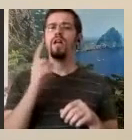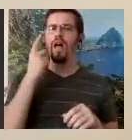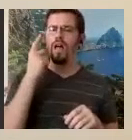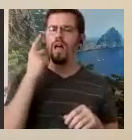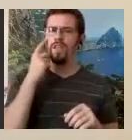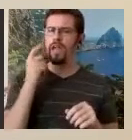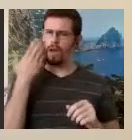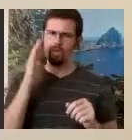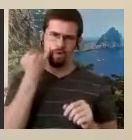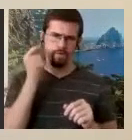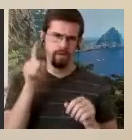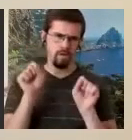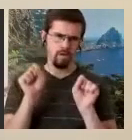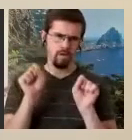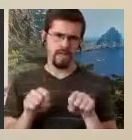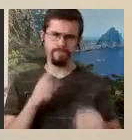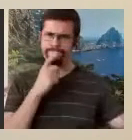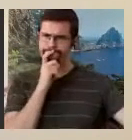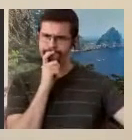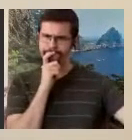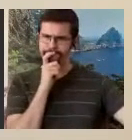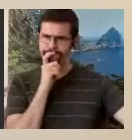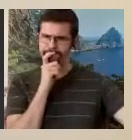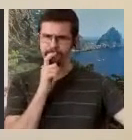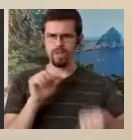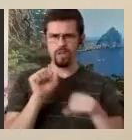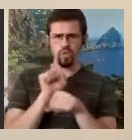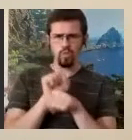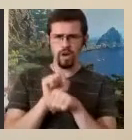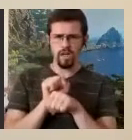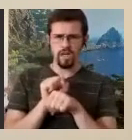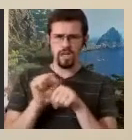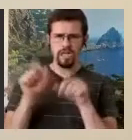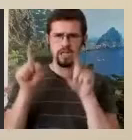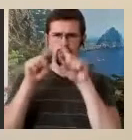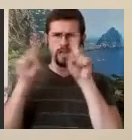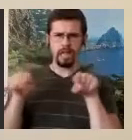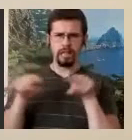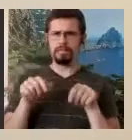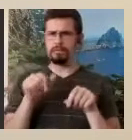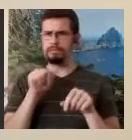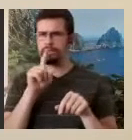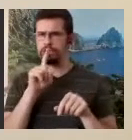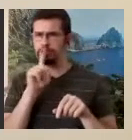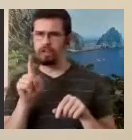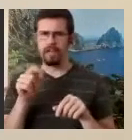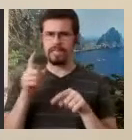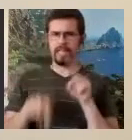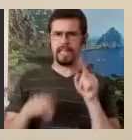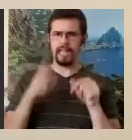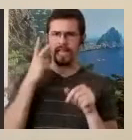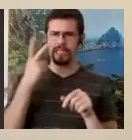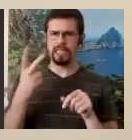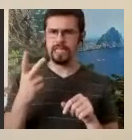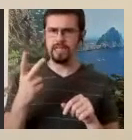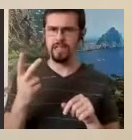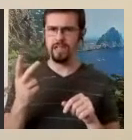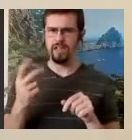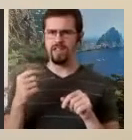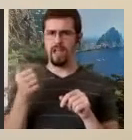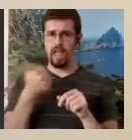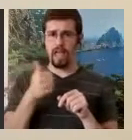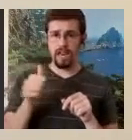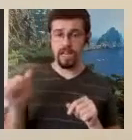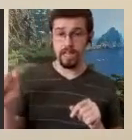sure. Is it working when I show the slides or not? Because I can't see. Valerie has to show the